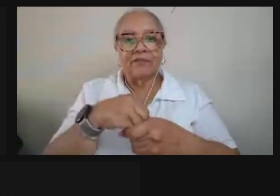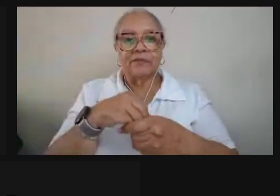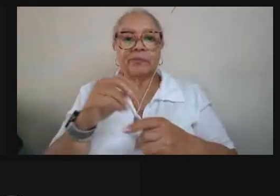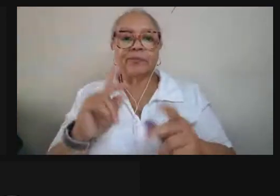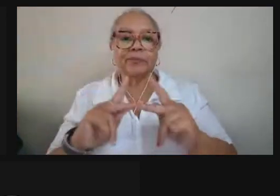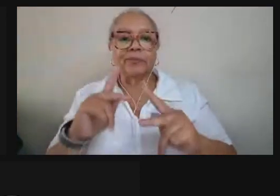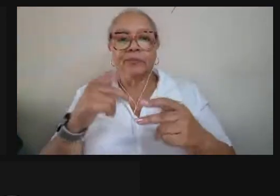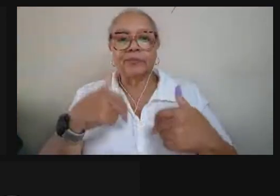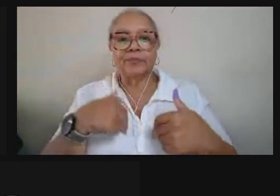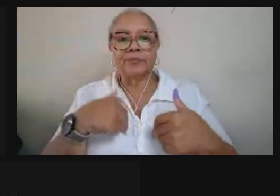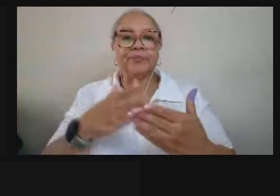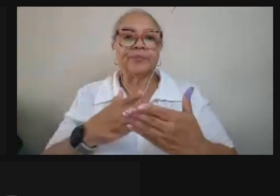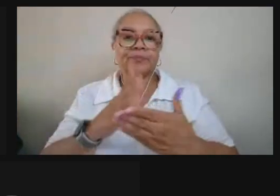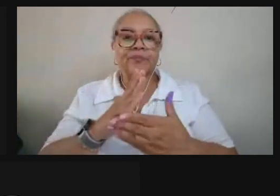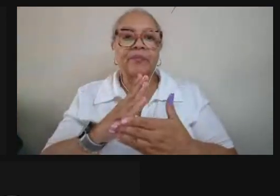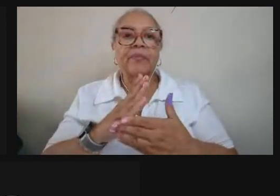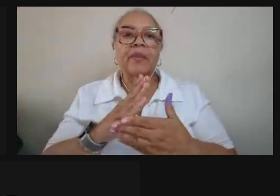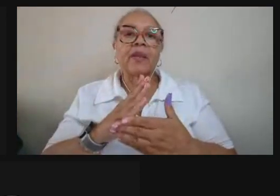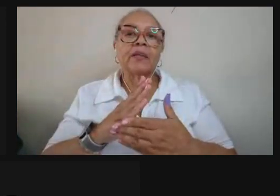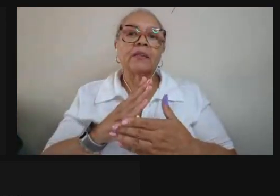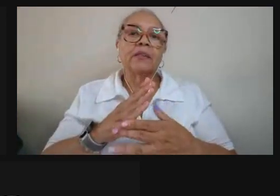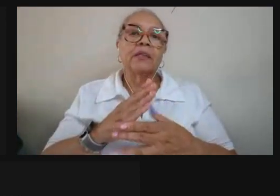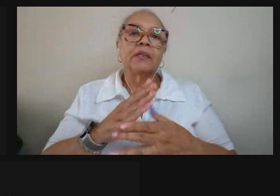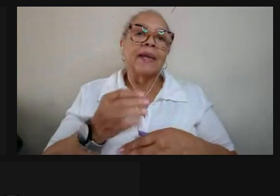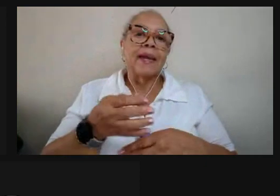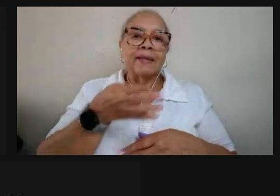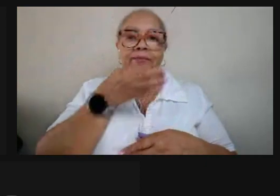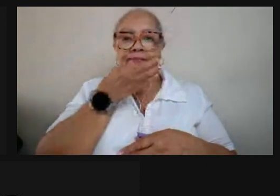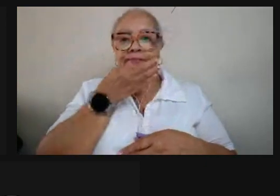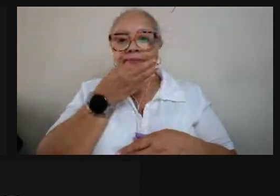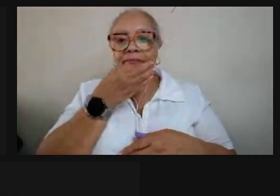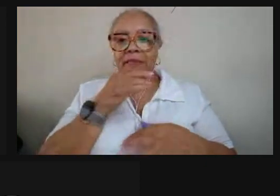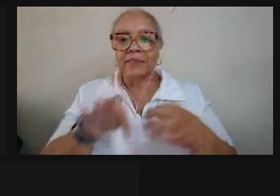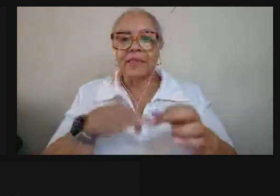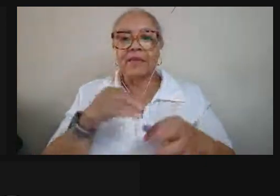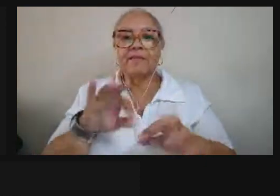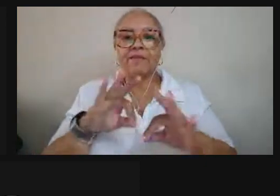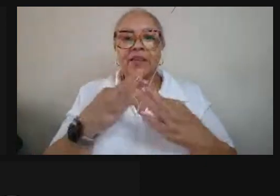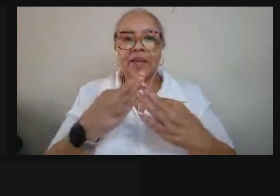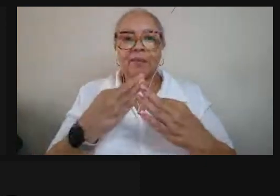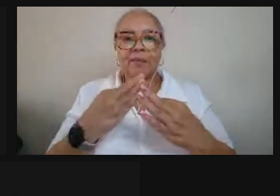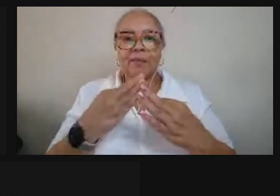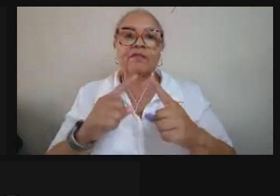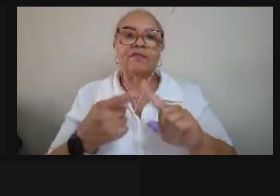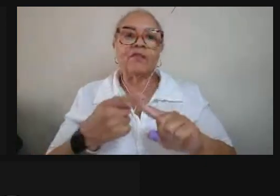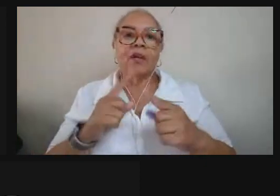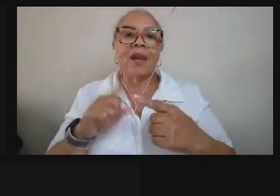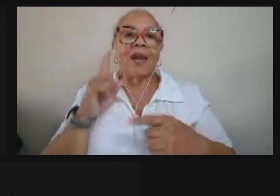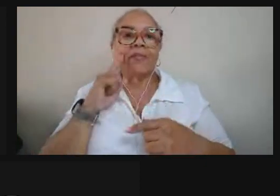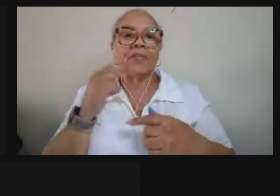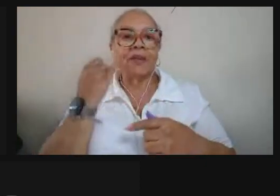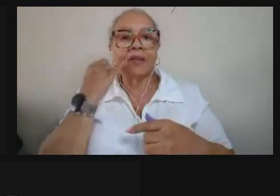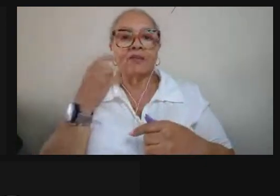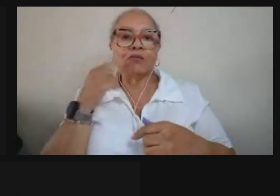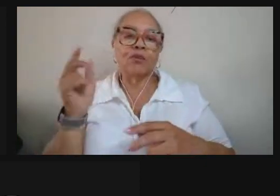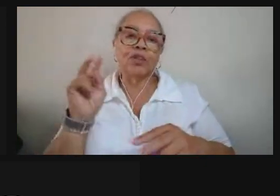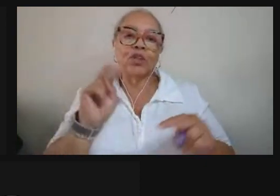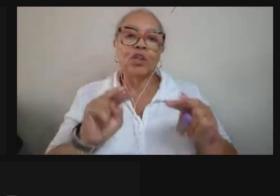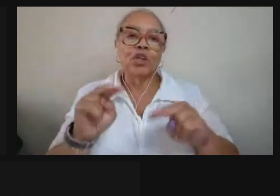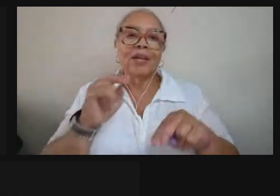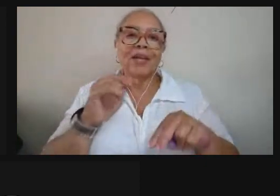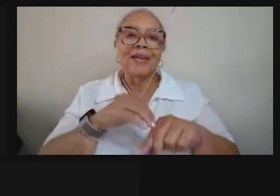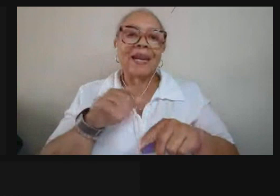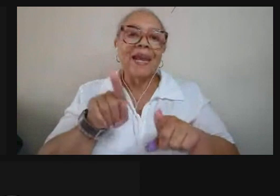have the right expertise rather than just family and friends. So I think if we look at it as food,